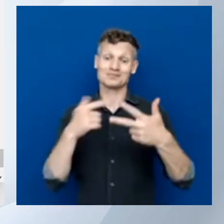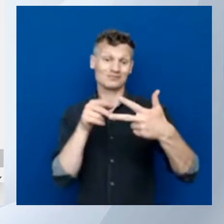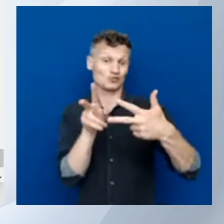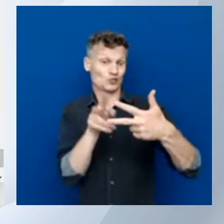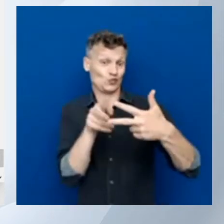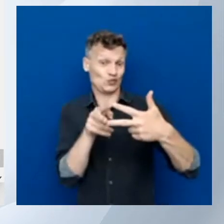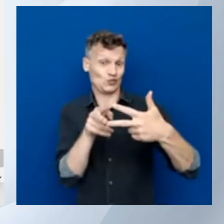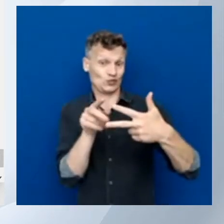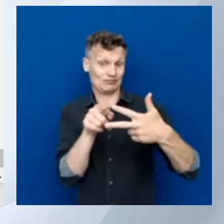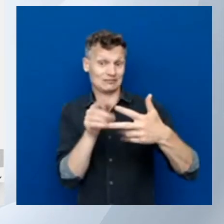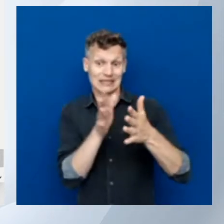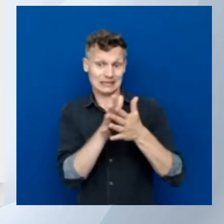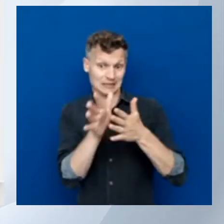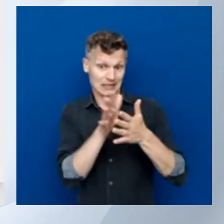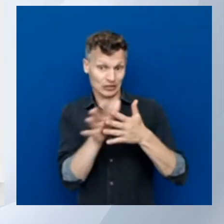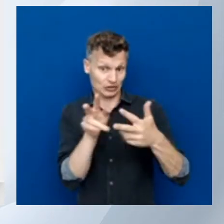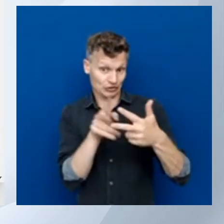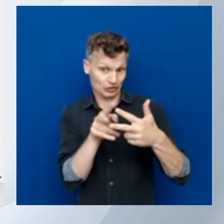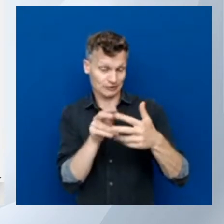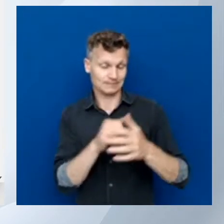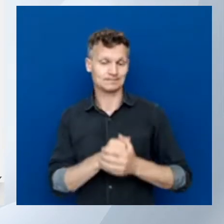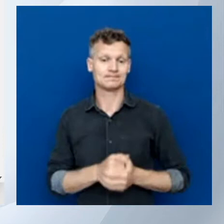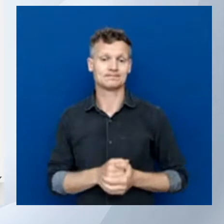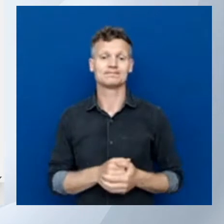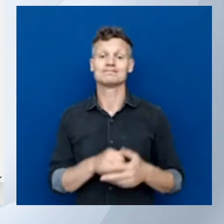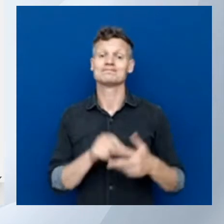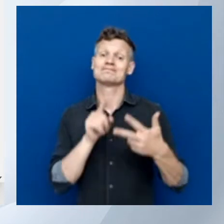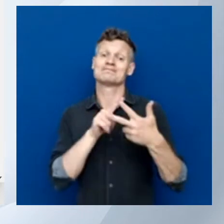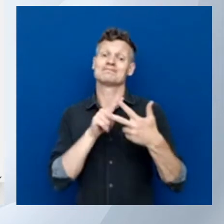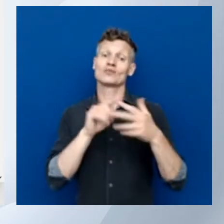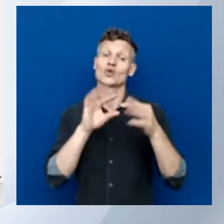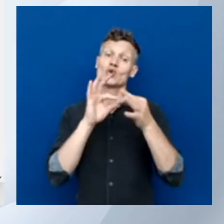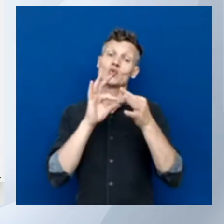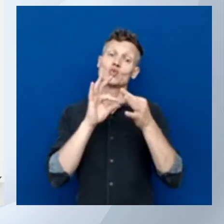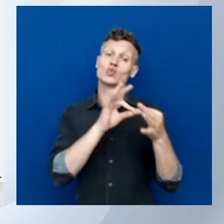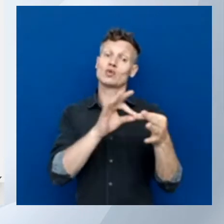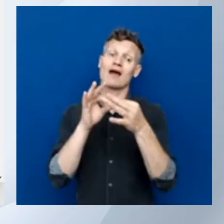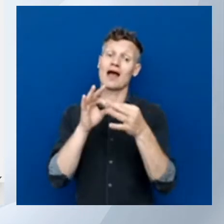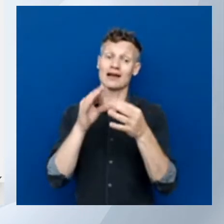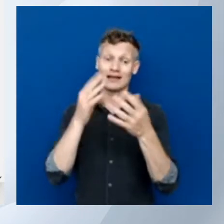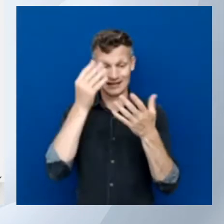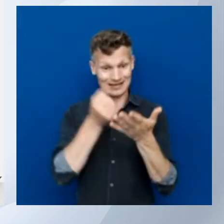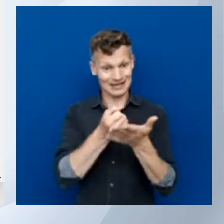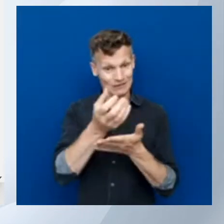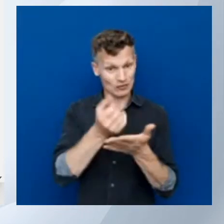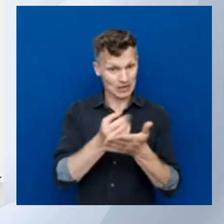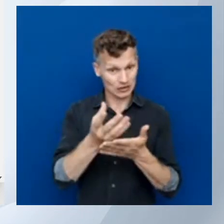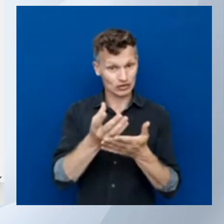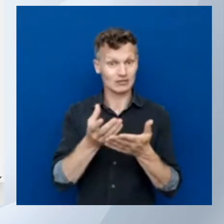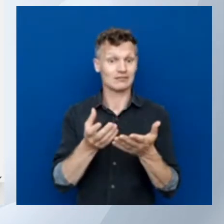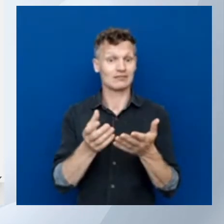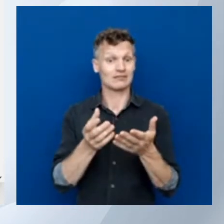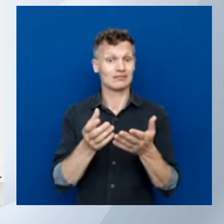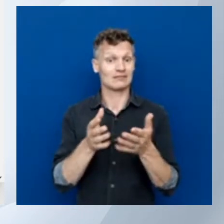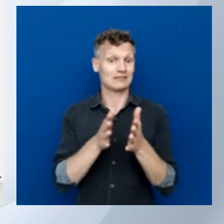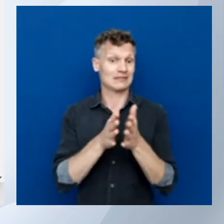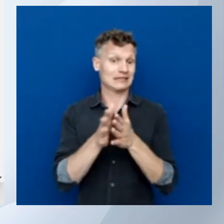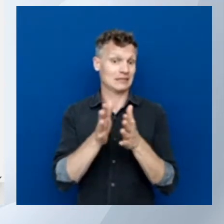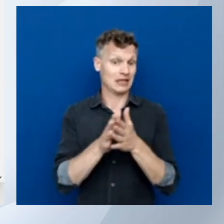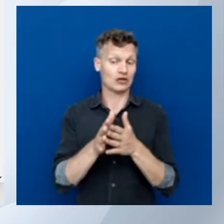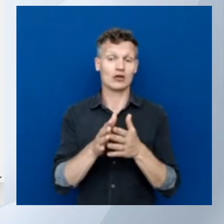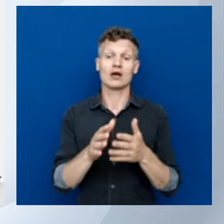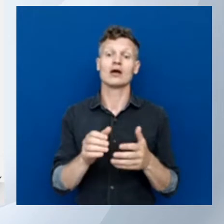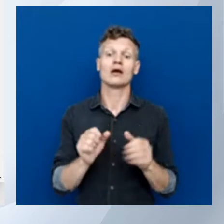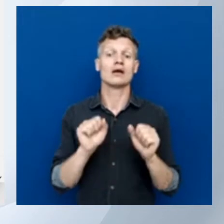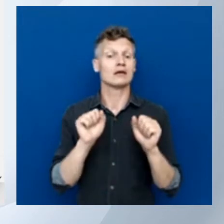The next one is the Unified Information Explainer. And it can be used when a unified and intelligible explanation is needed